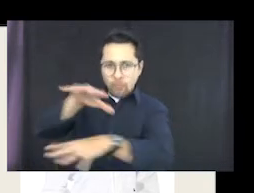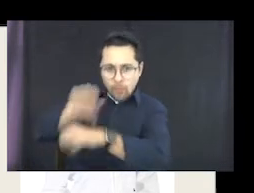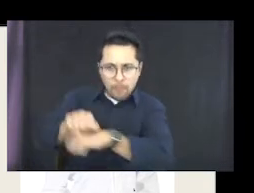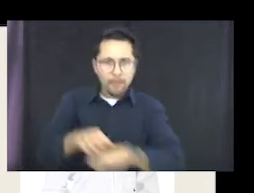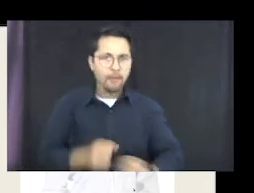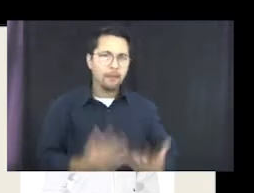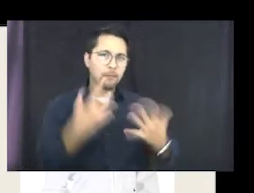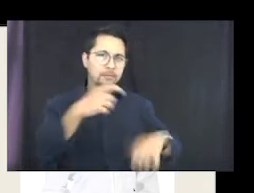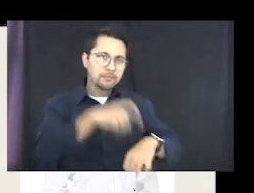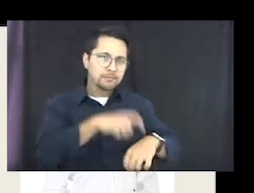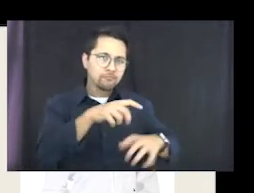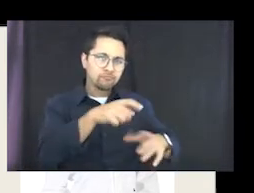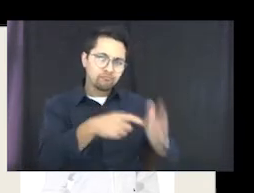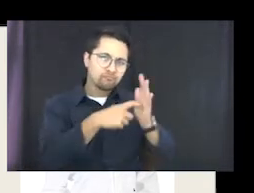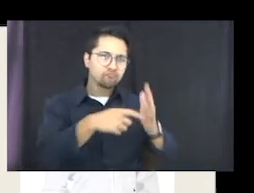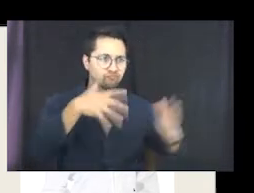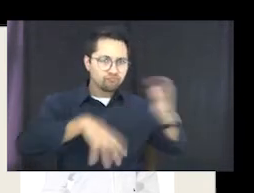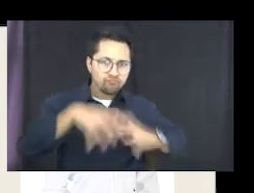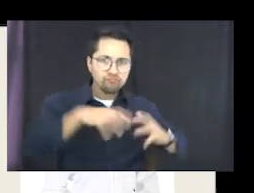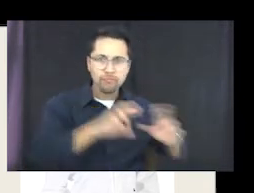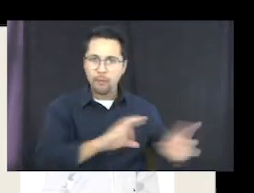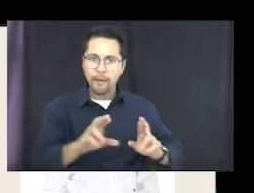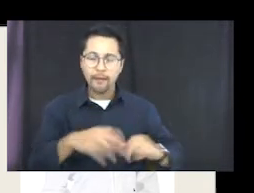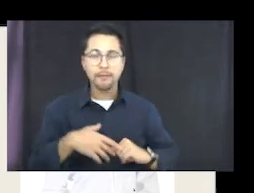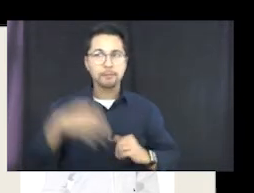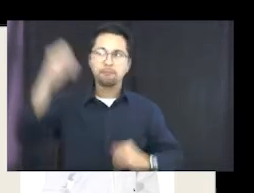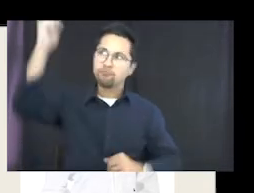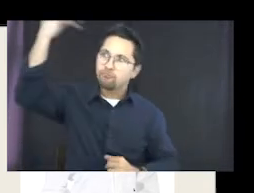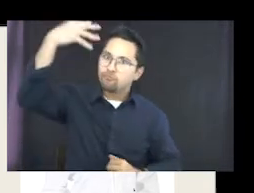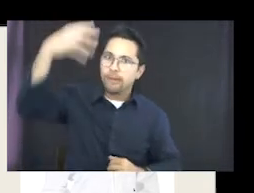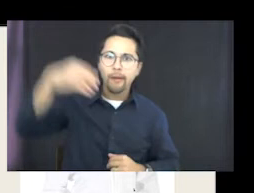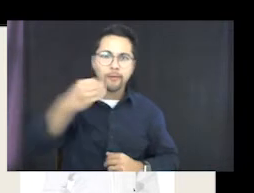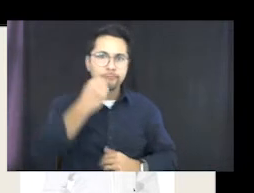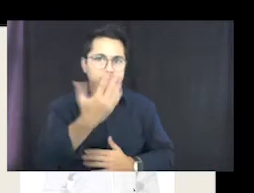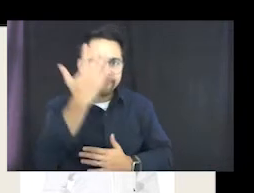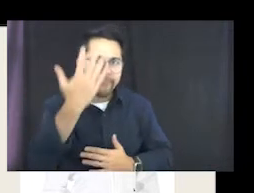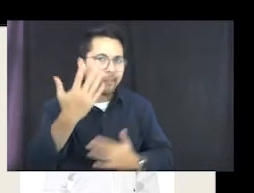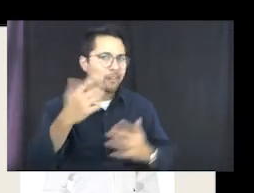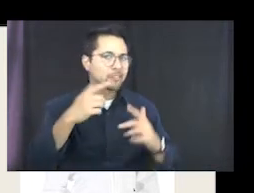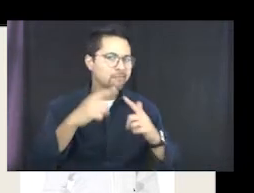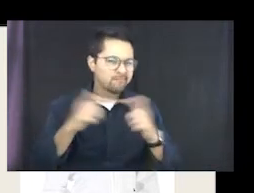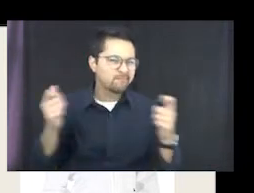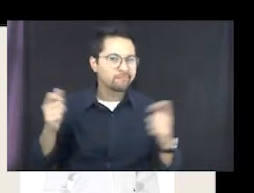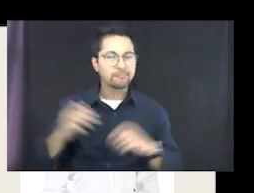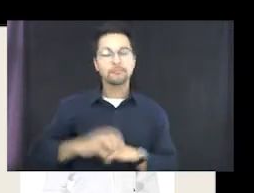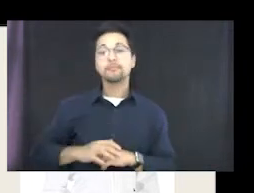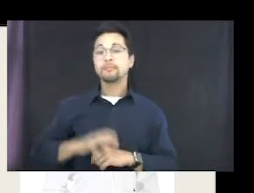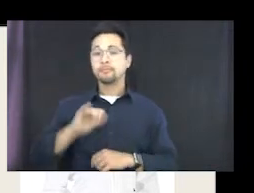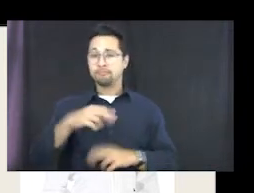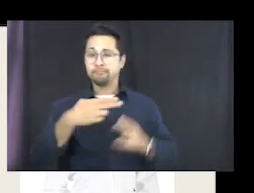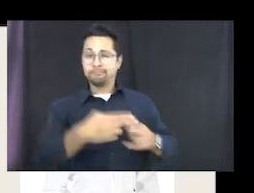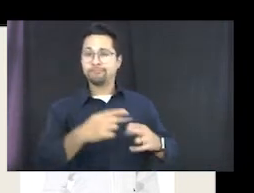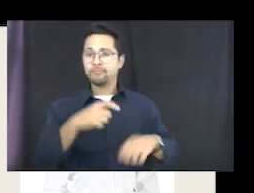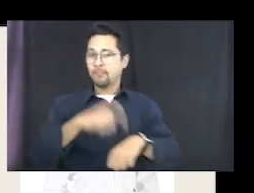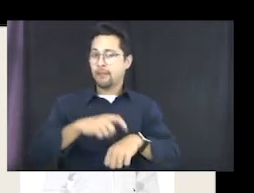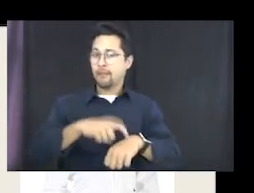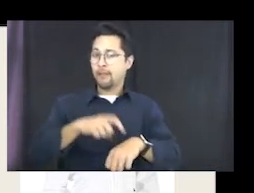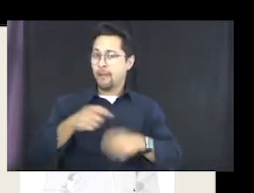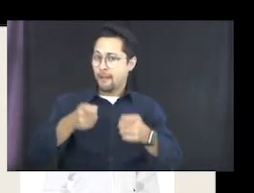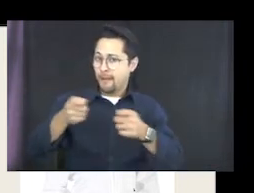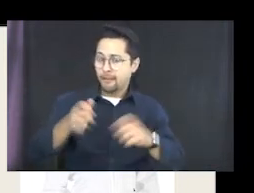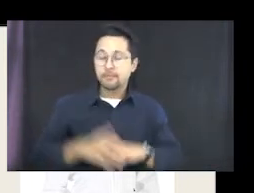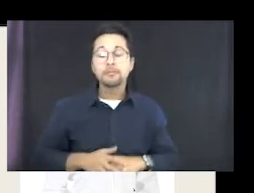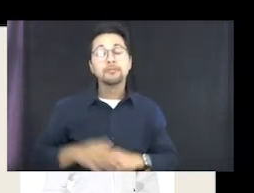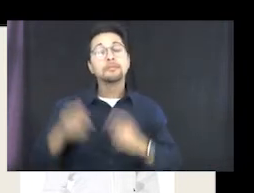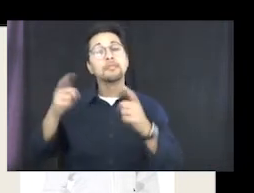ready. Getting ready may involve taking a shower, eating breakfast, etc. This is your time management. When the alarm goes